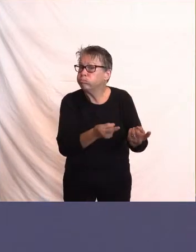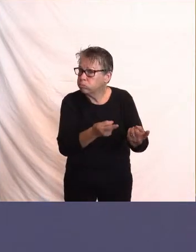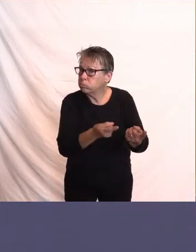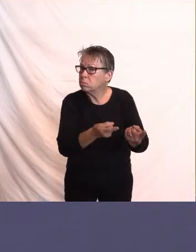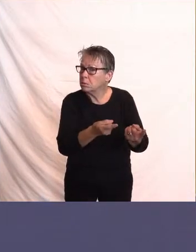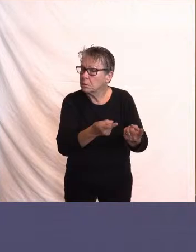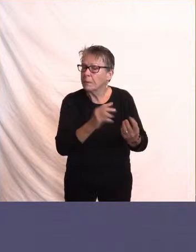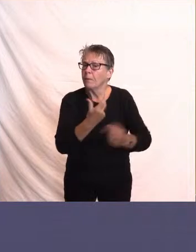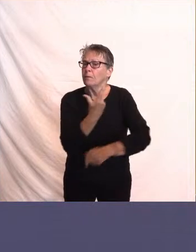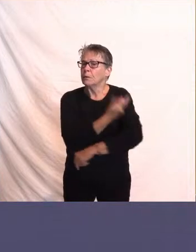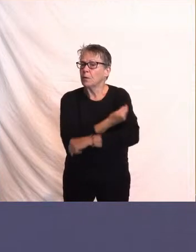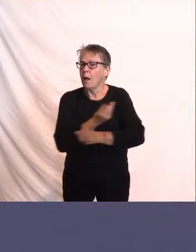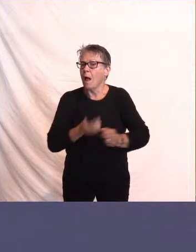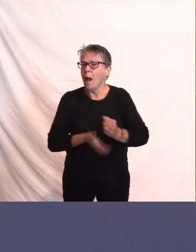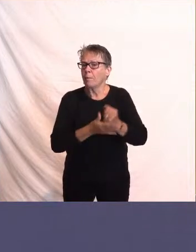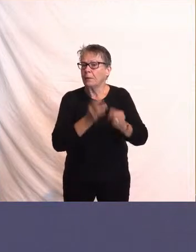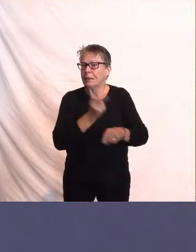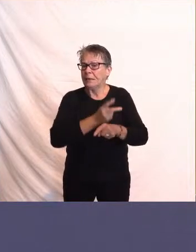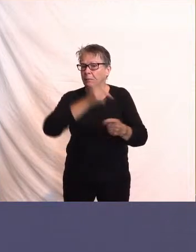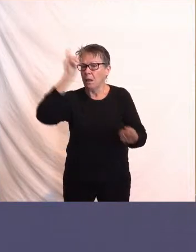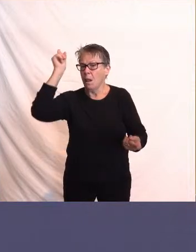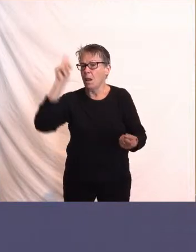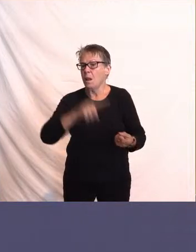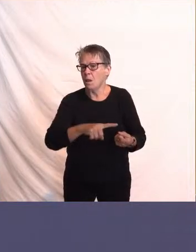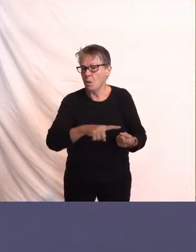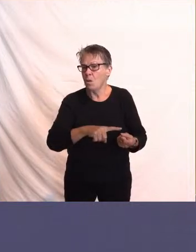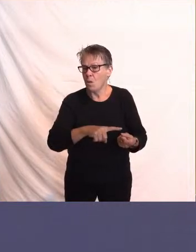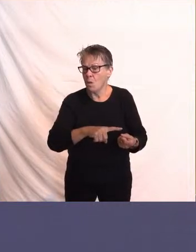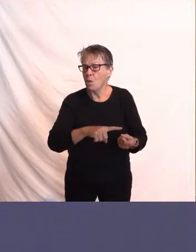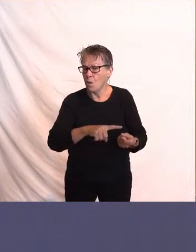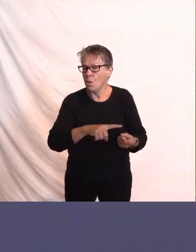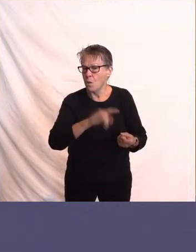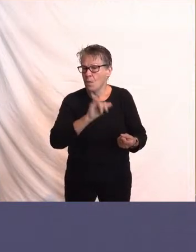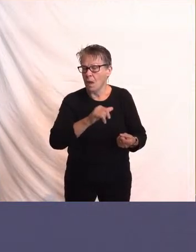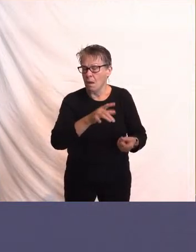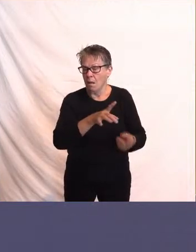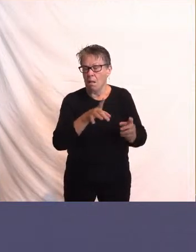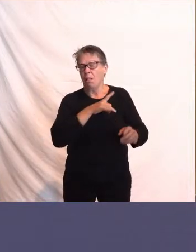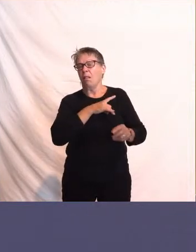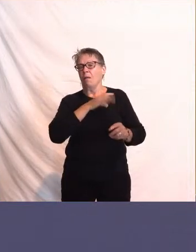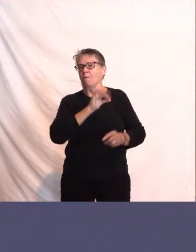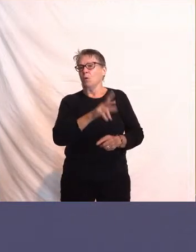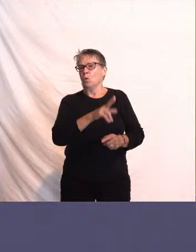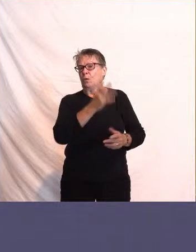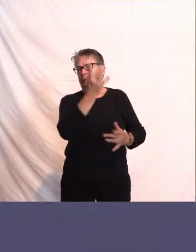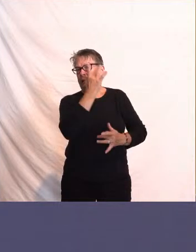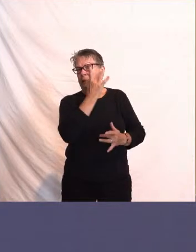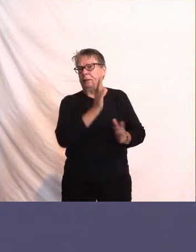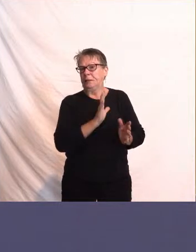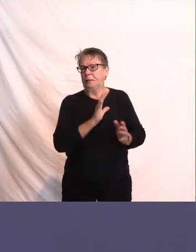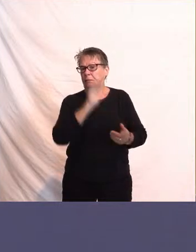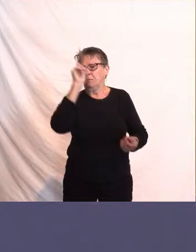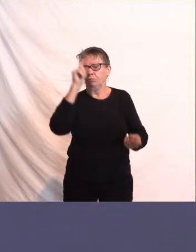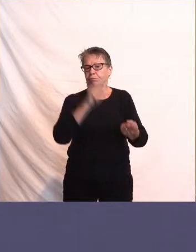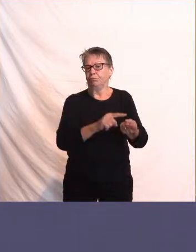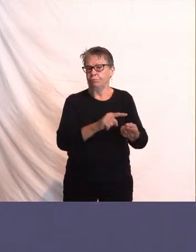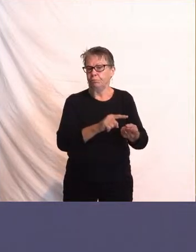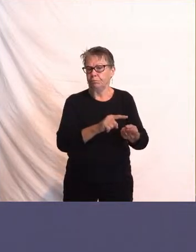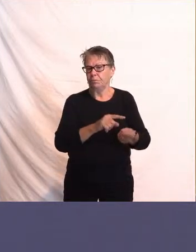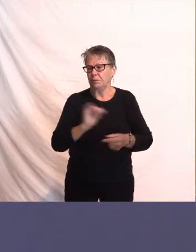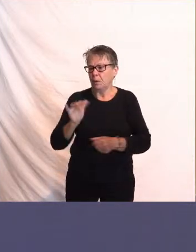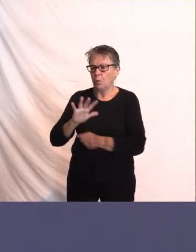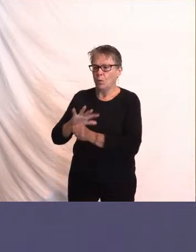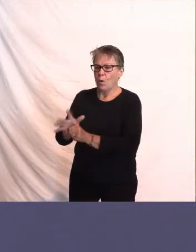that. So why do I say that? The reason why I feel like I can say it won't be forever and for